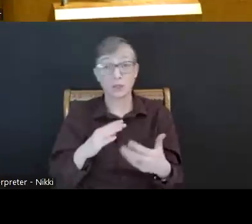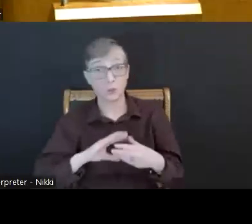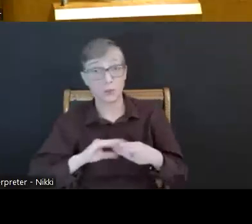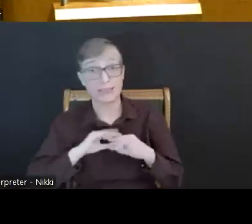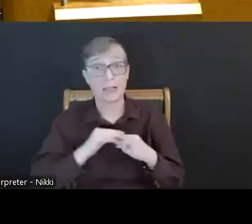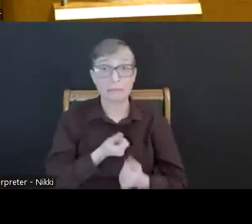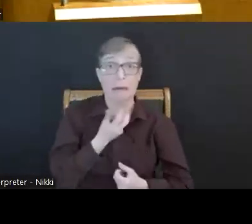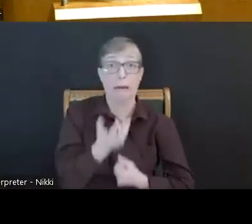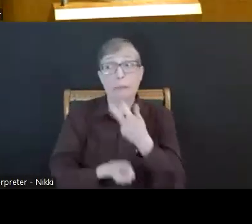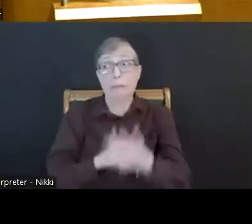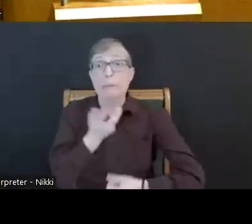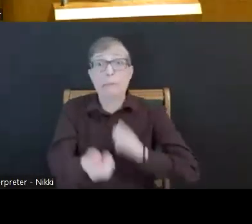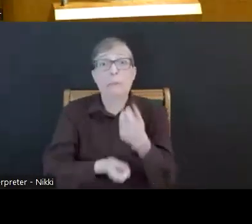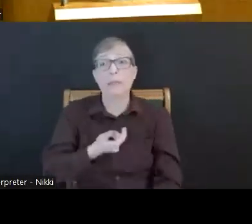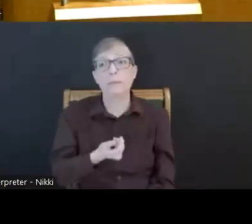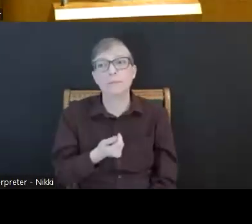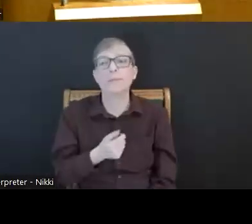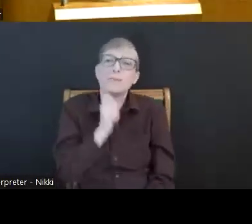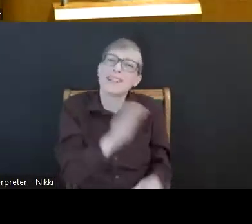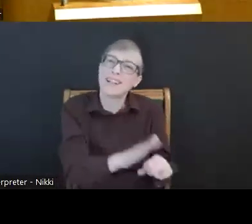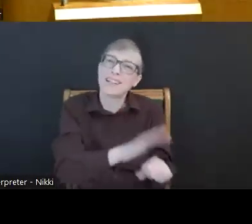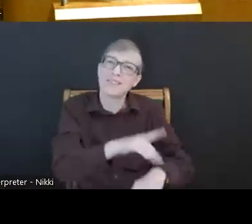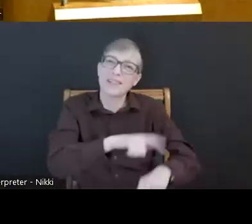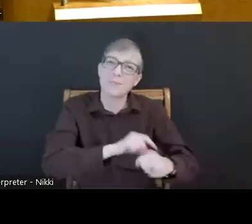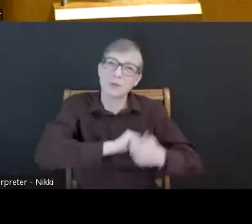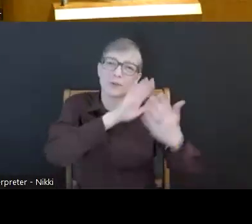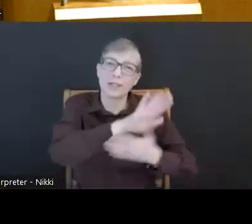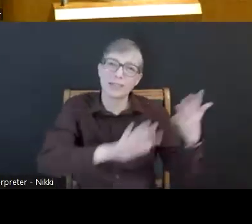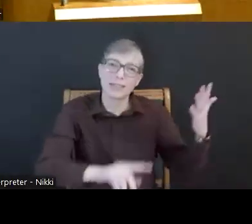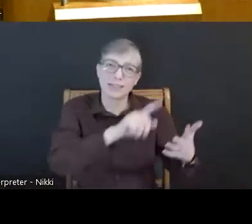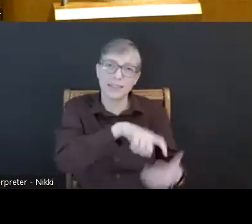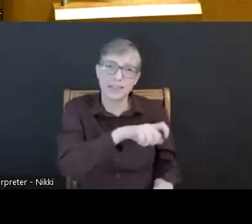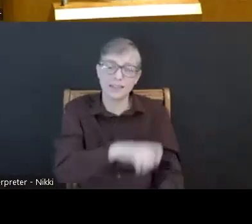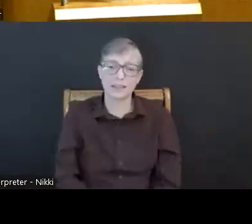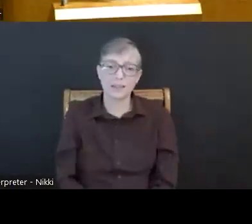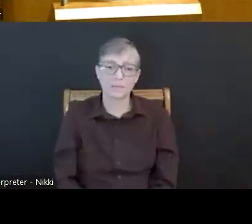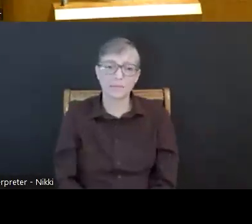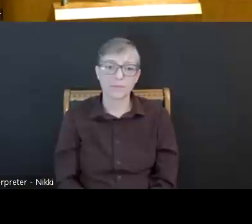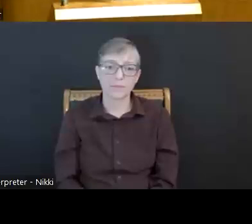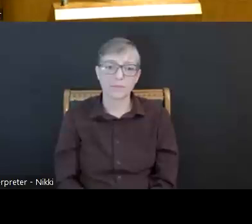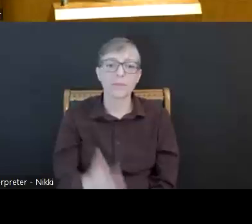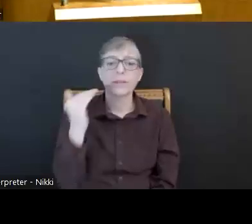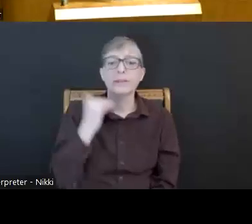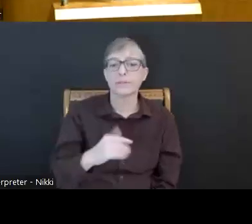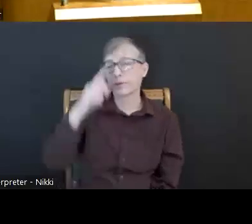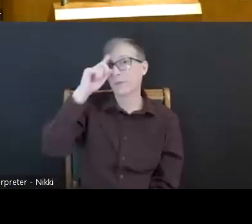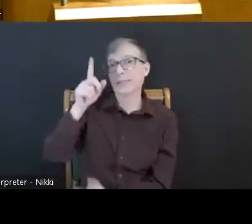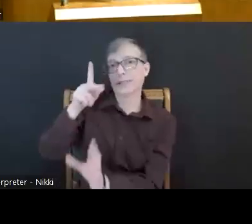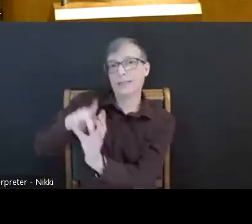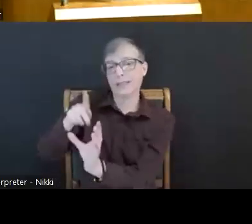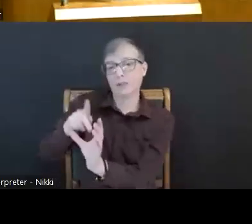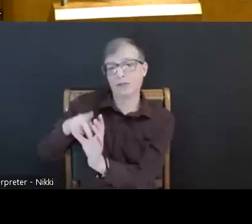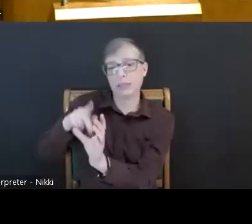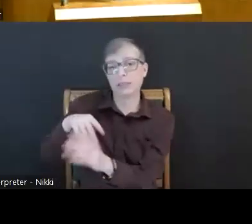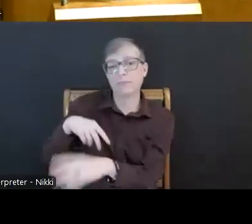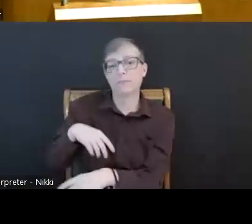So limited time to address these needs, of course, a shortage of trained providers. This is in psychiatry now, with knowledge and experience regarding